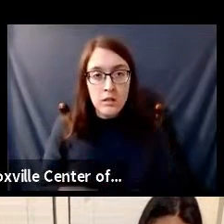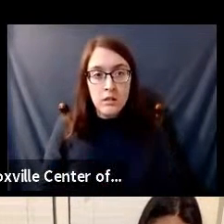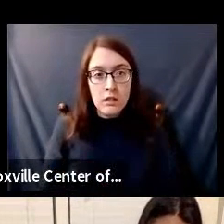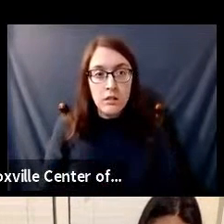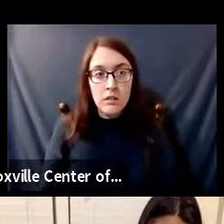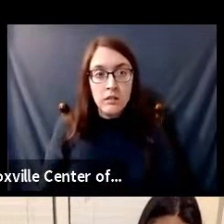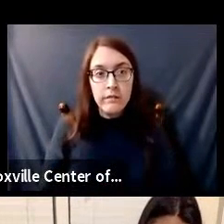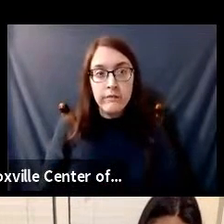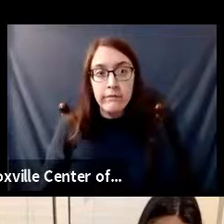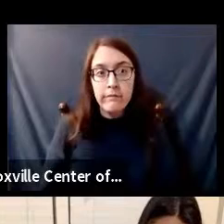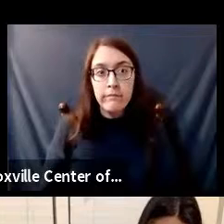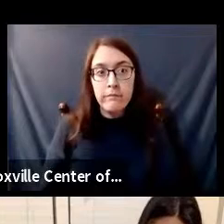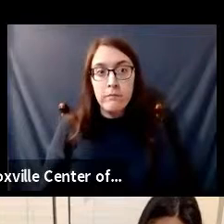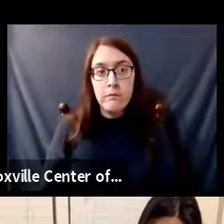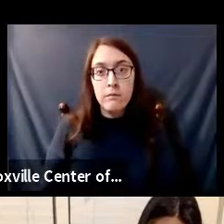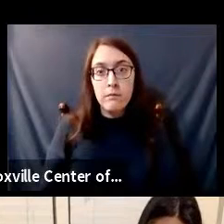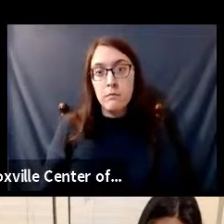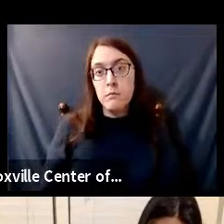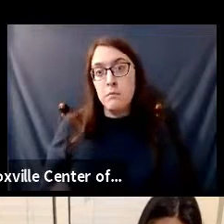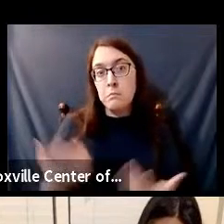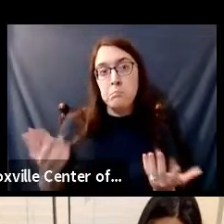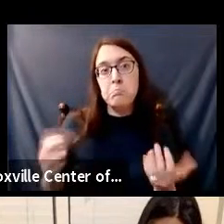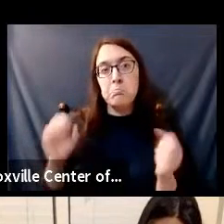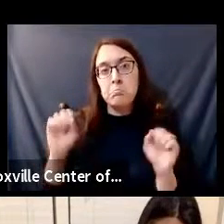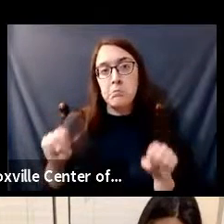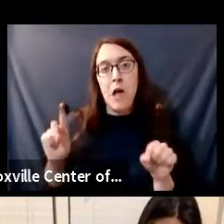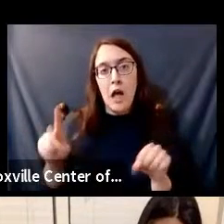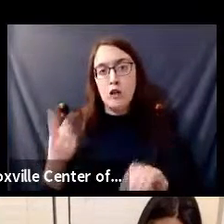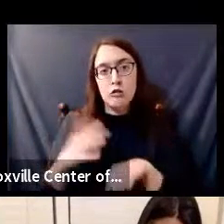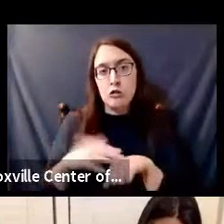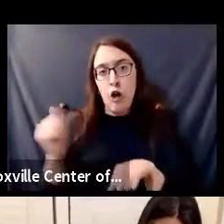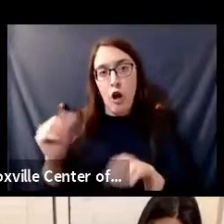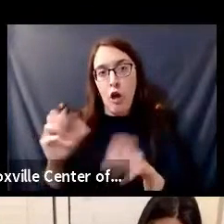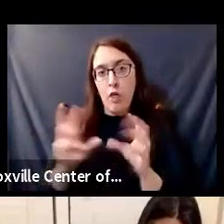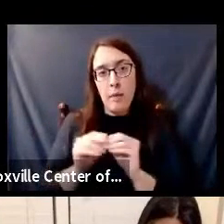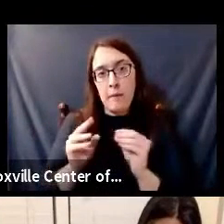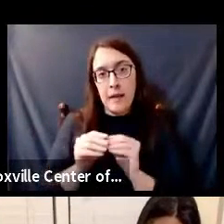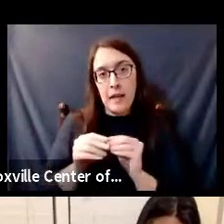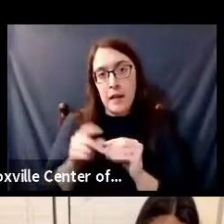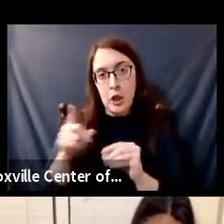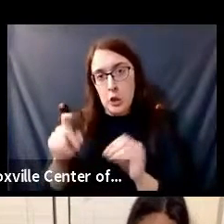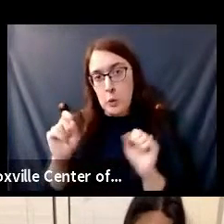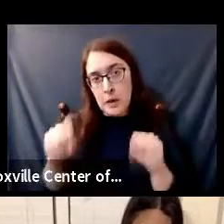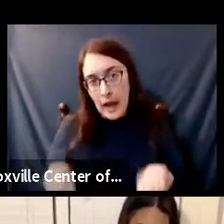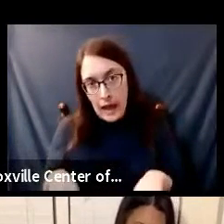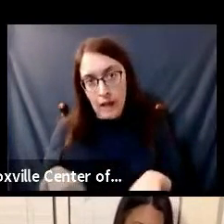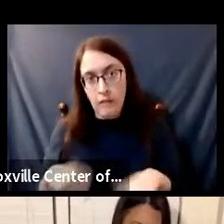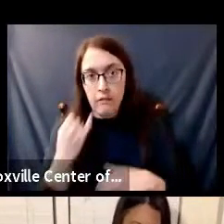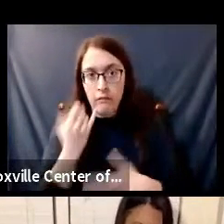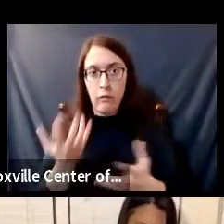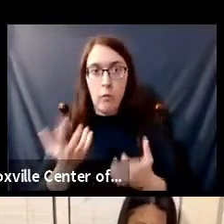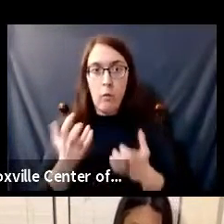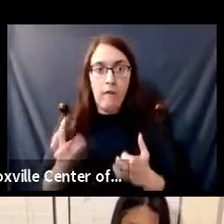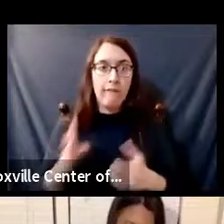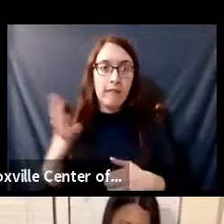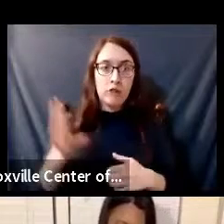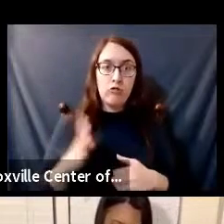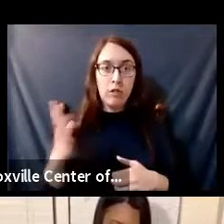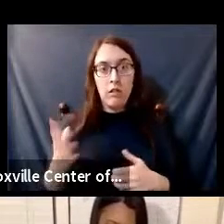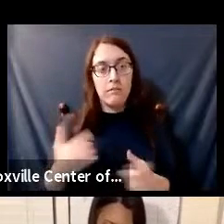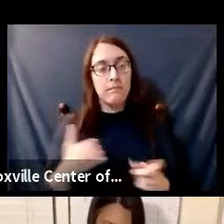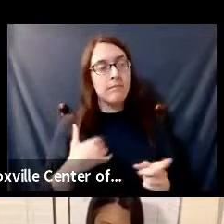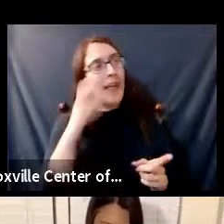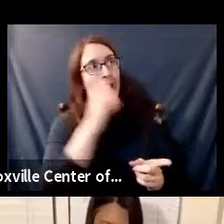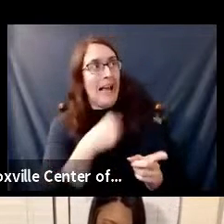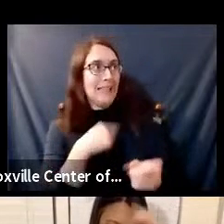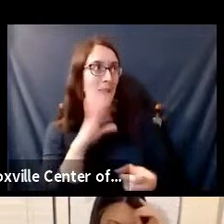It's probably within the purview of the chair simply to call the meeting, but you can vote on it to make it official if you'd like. Well, I'll make it official since Dr. Gocher's not